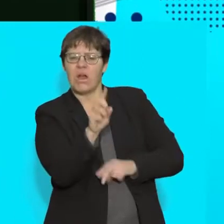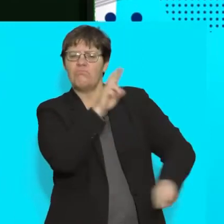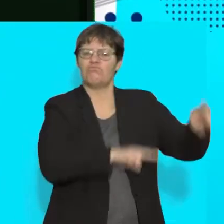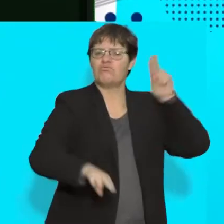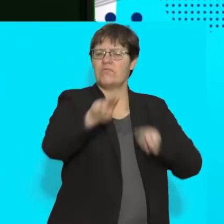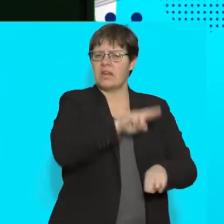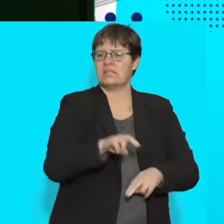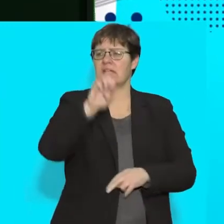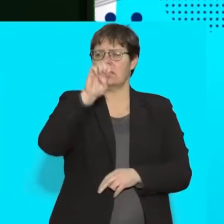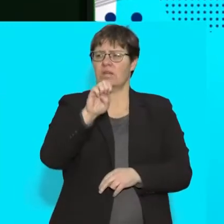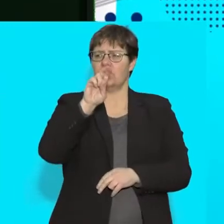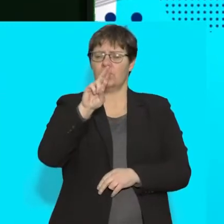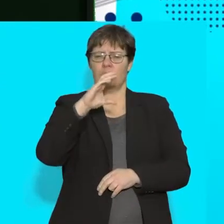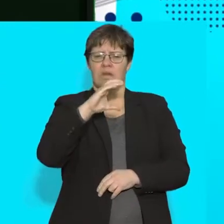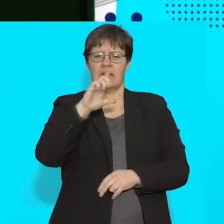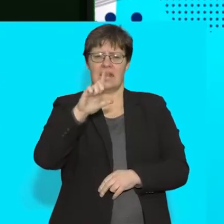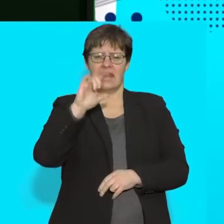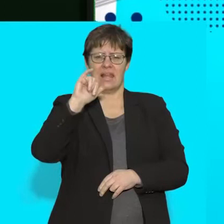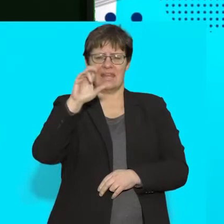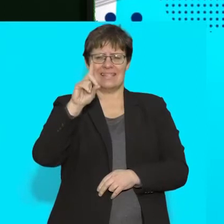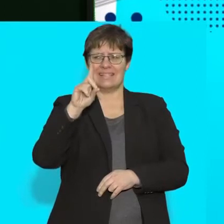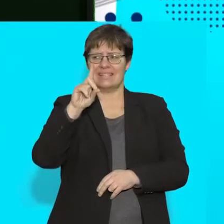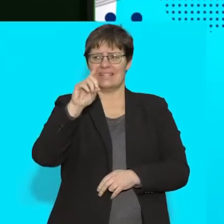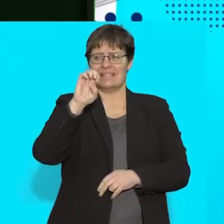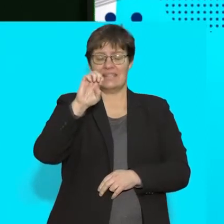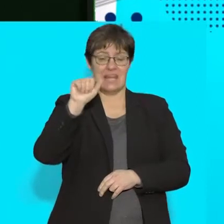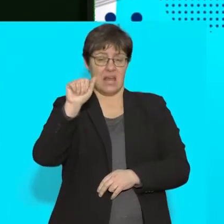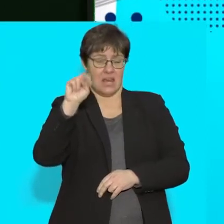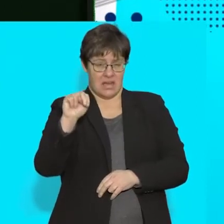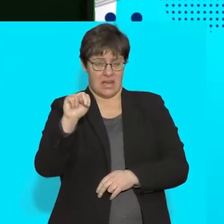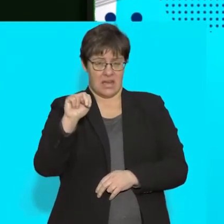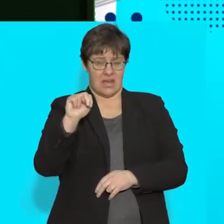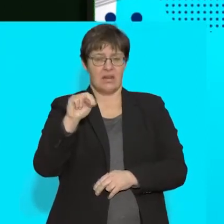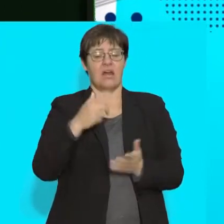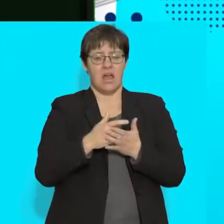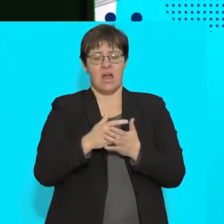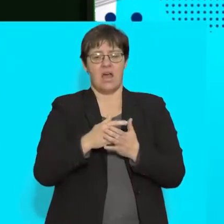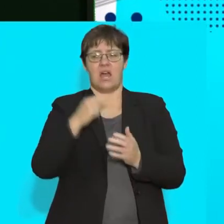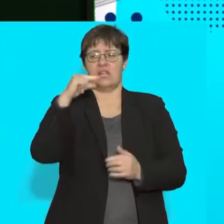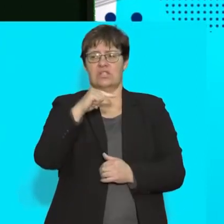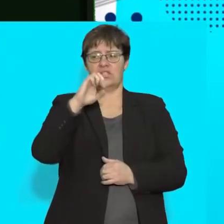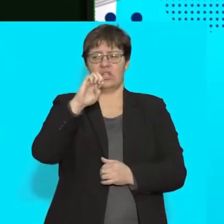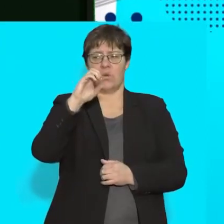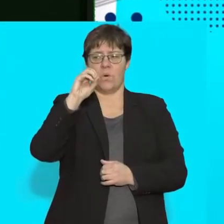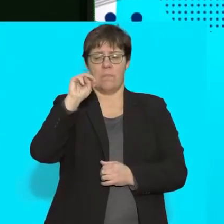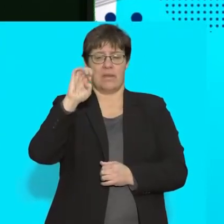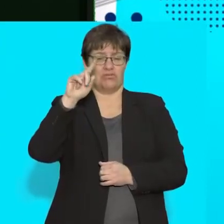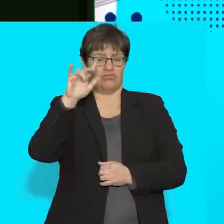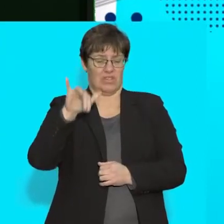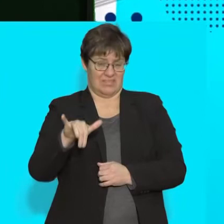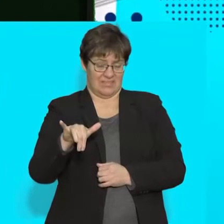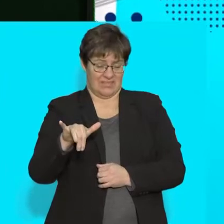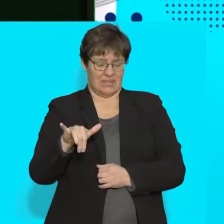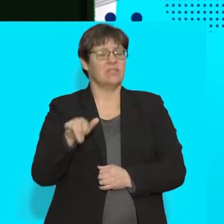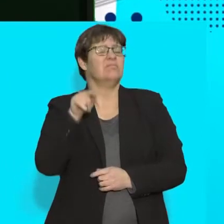right? So firstly, we're going to look at exactly what is Euclidean geometry all about in terms of the